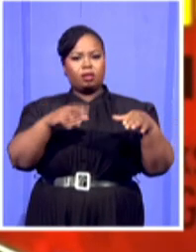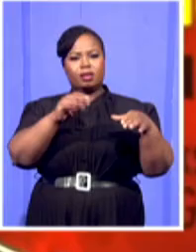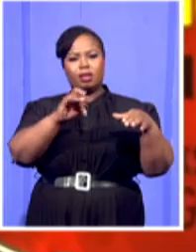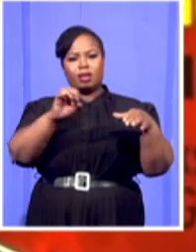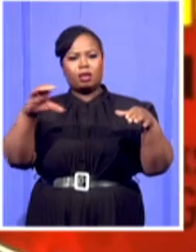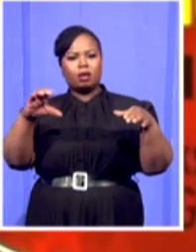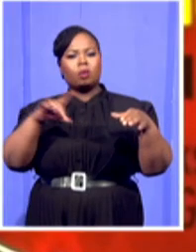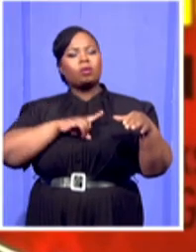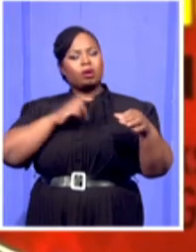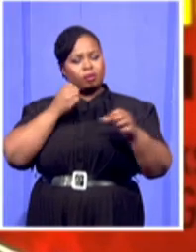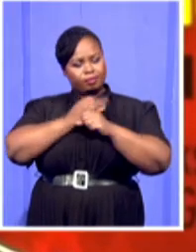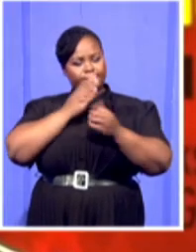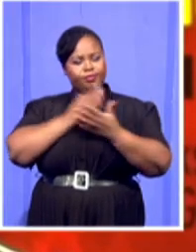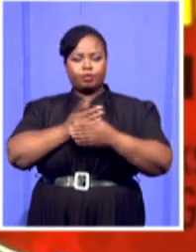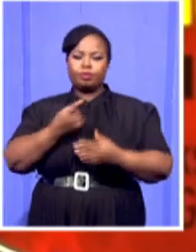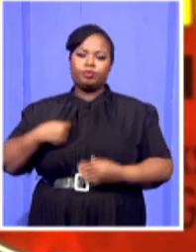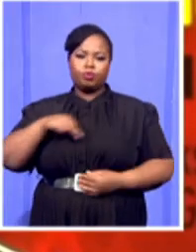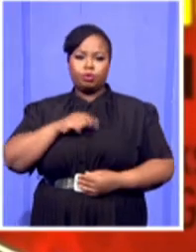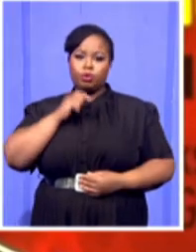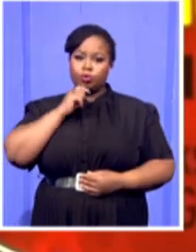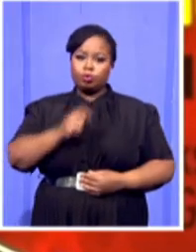made huge